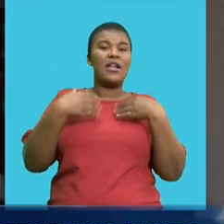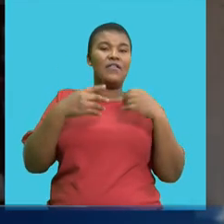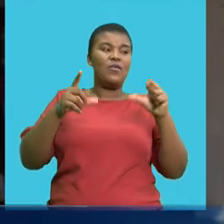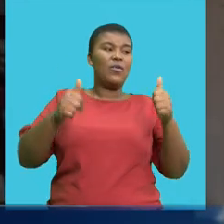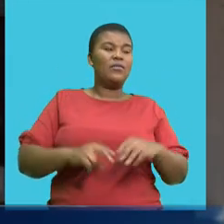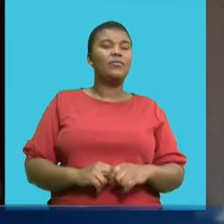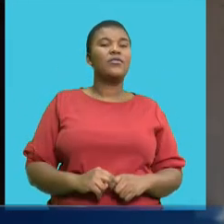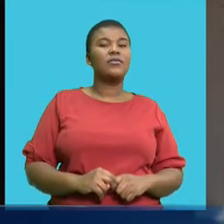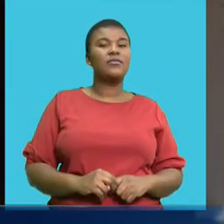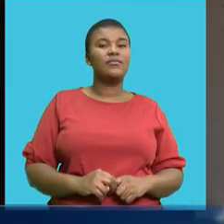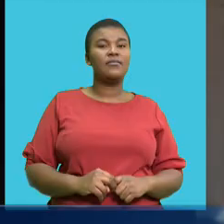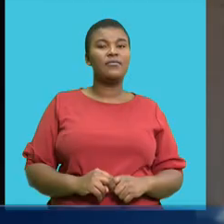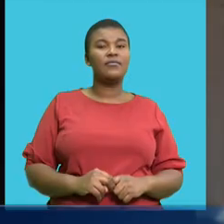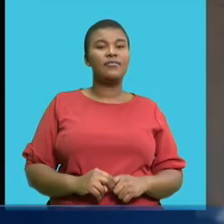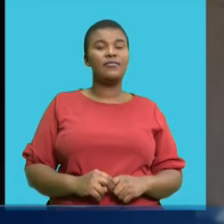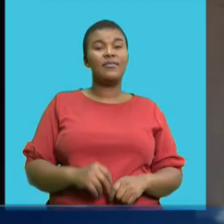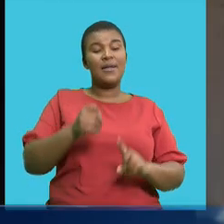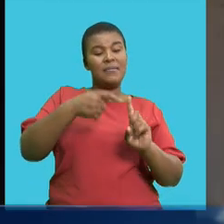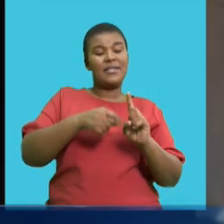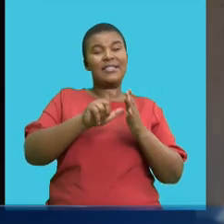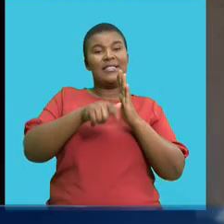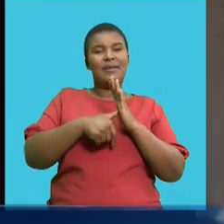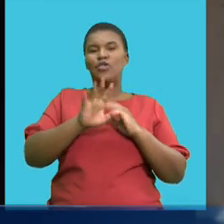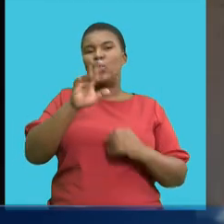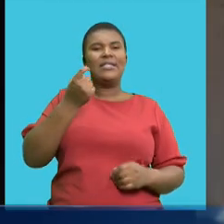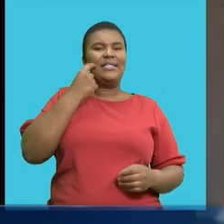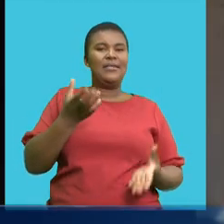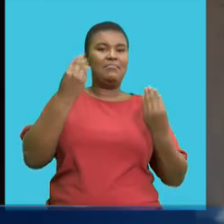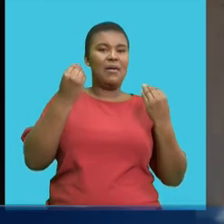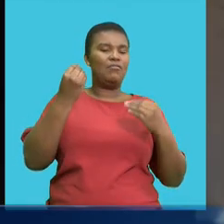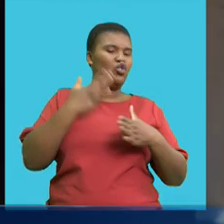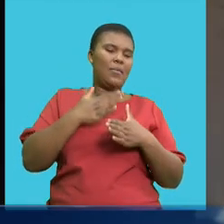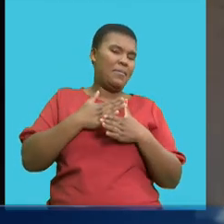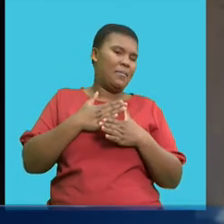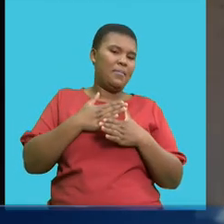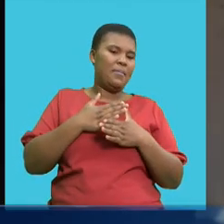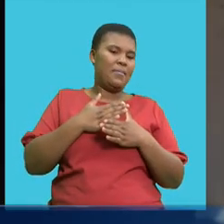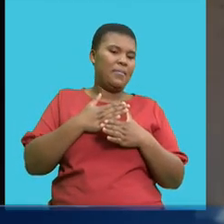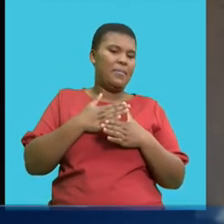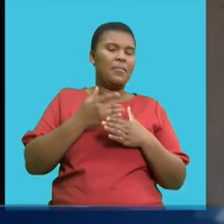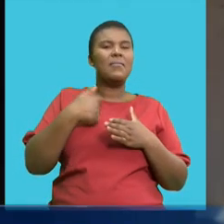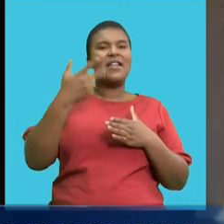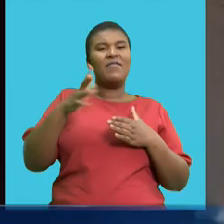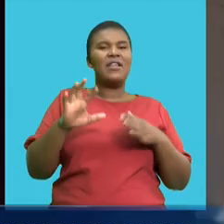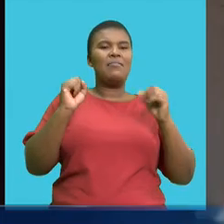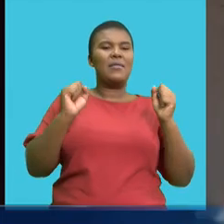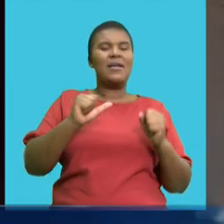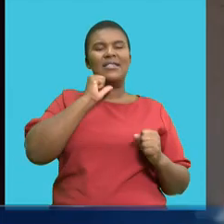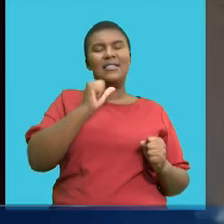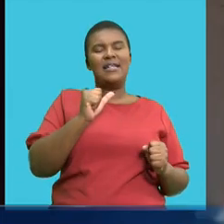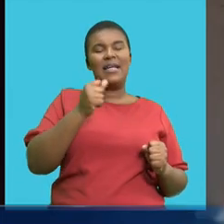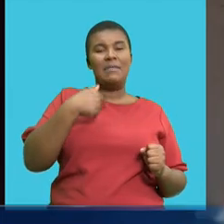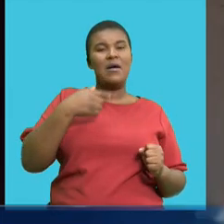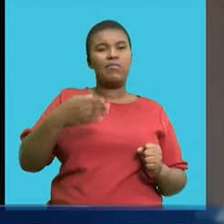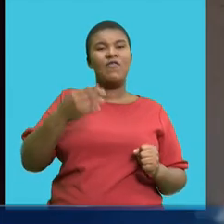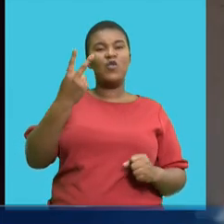disability ne, it is not easy ukuthola umsebenzi anywhere. Yabo njengoba nje ngishilo ukuthi I've been a student for